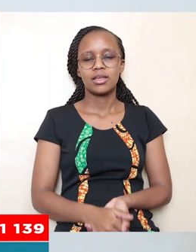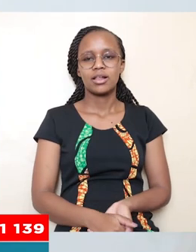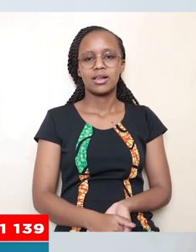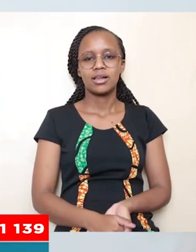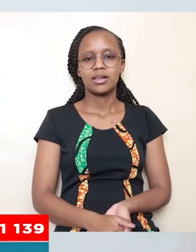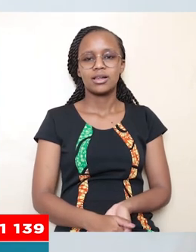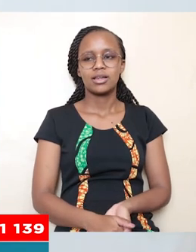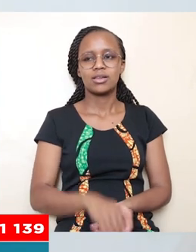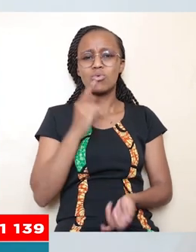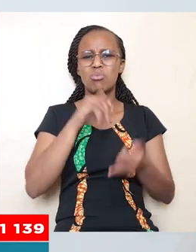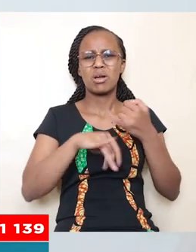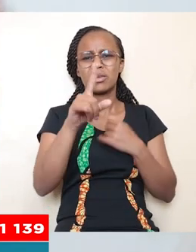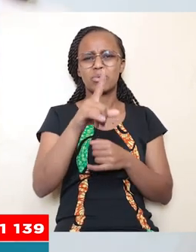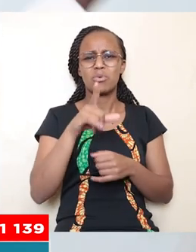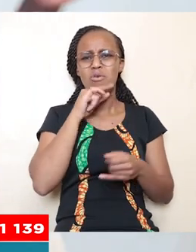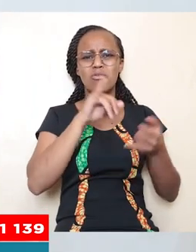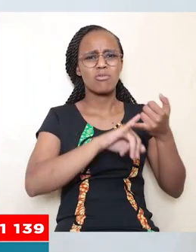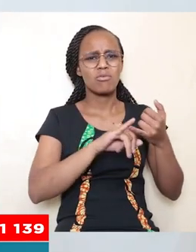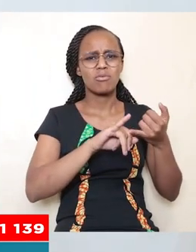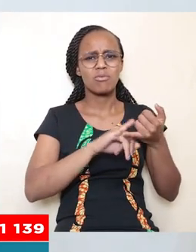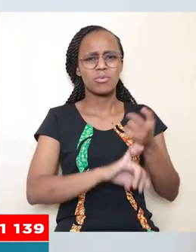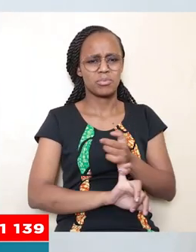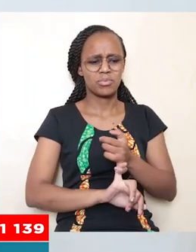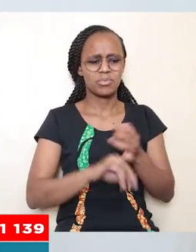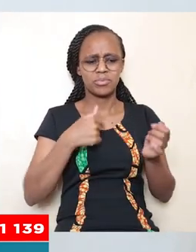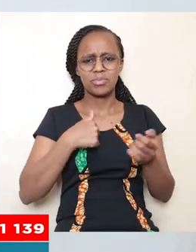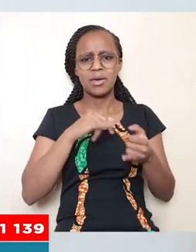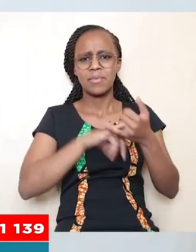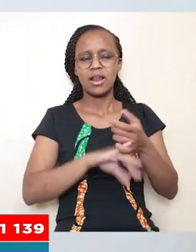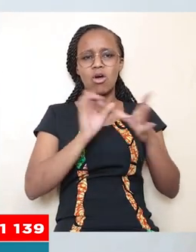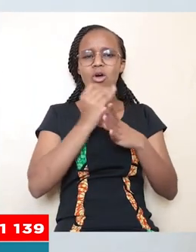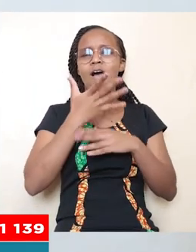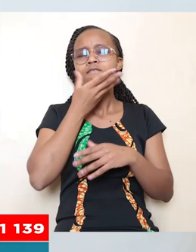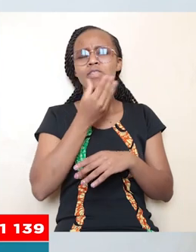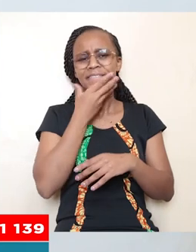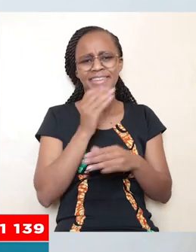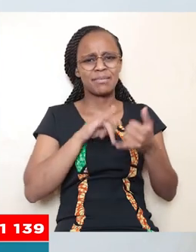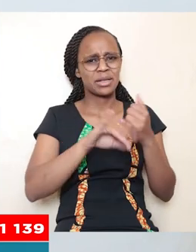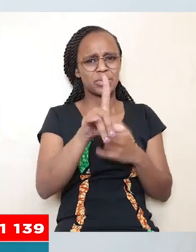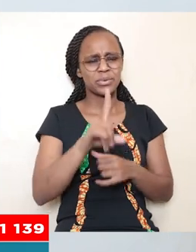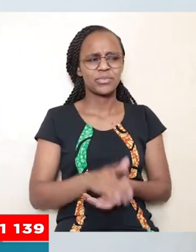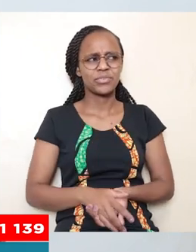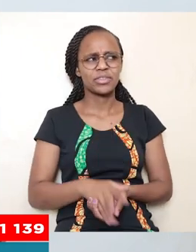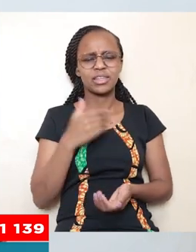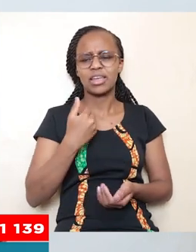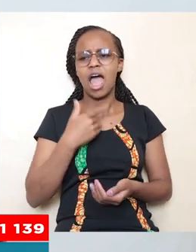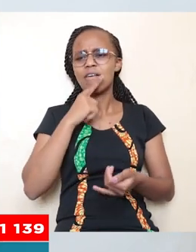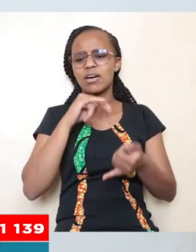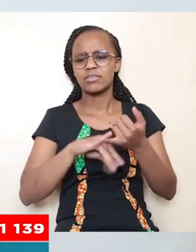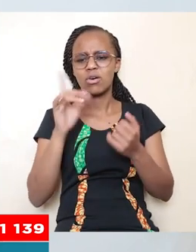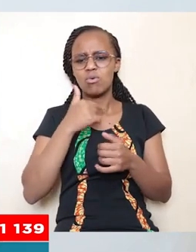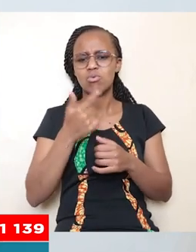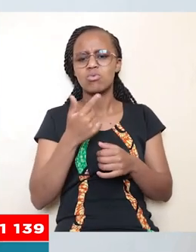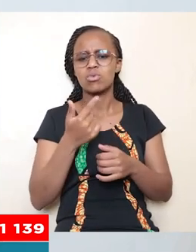unachidwa. Who has married you? Is it your father or me? Na hakuna kitu gumu kama kuwa na bibi